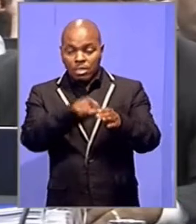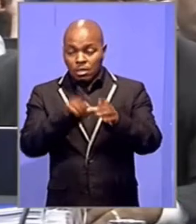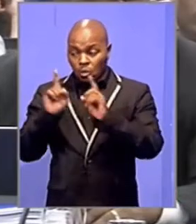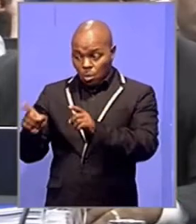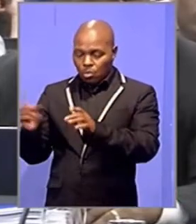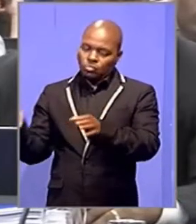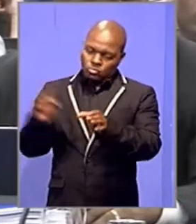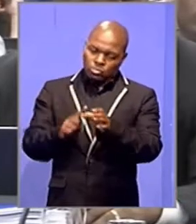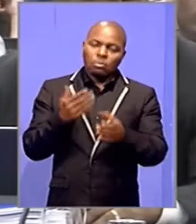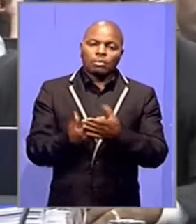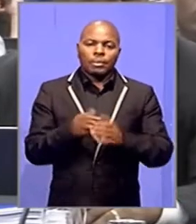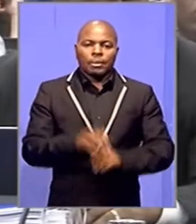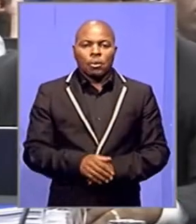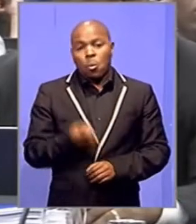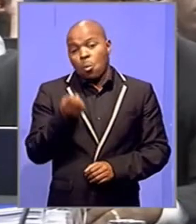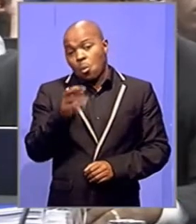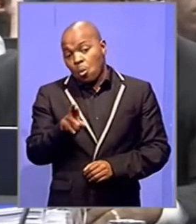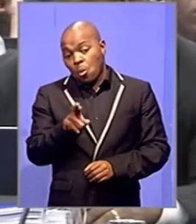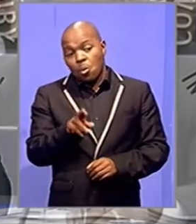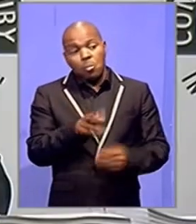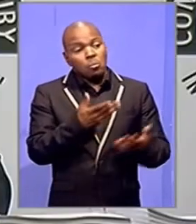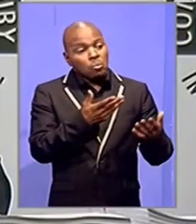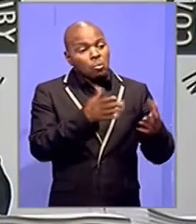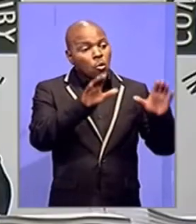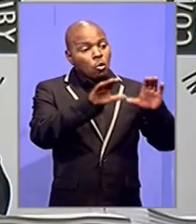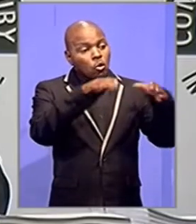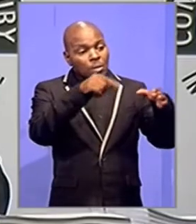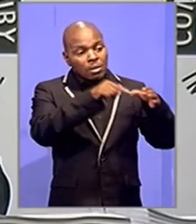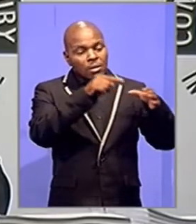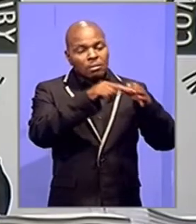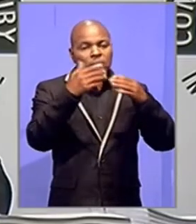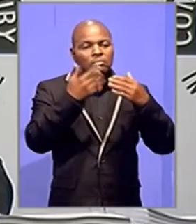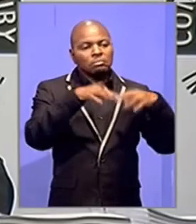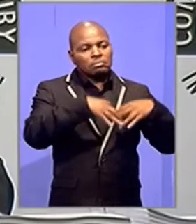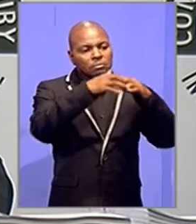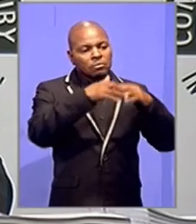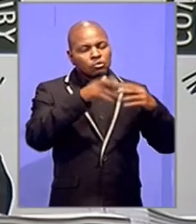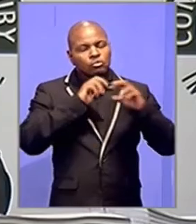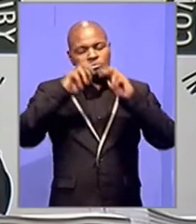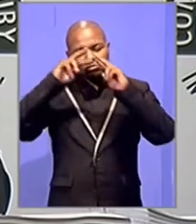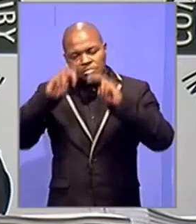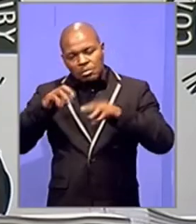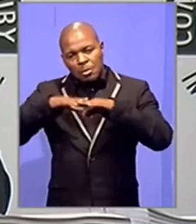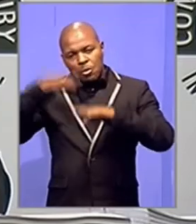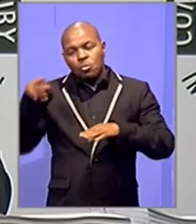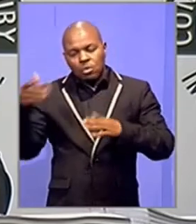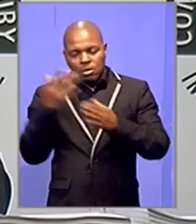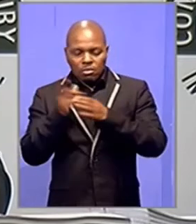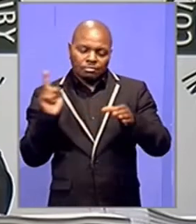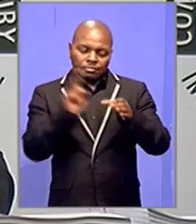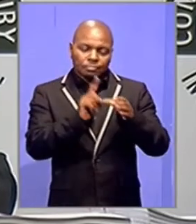etsa jwalo kapa komiti e tla thehwa ho shebana le diphihlello tsa komishene ena ya Zondo.